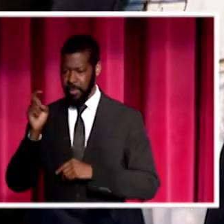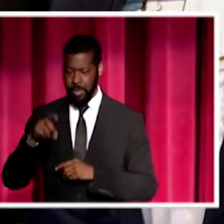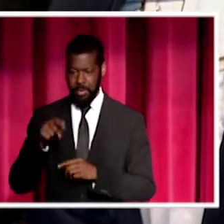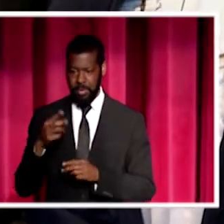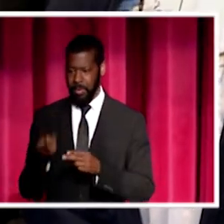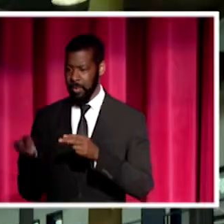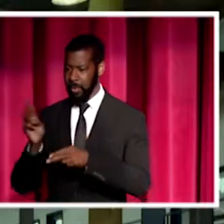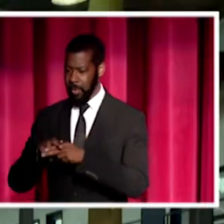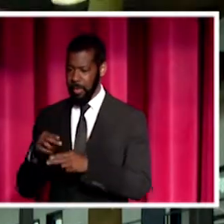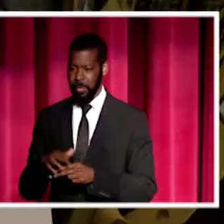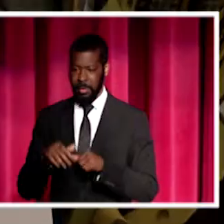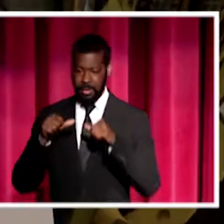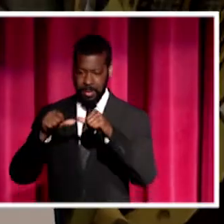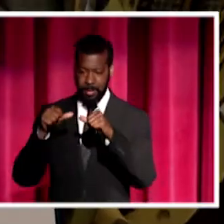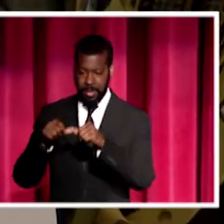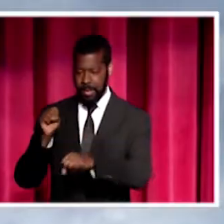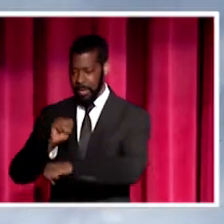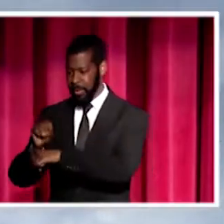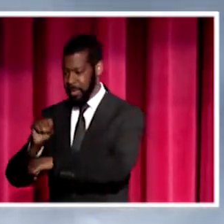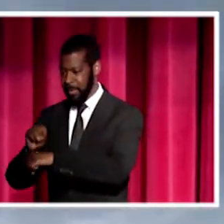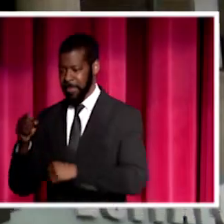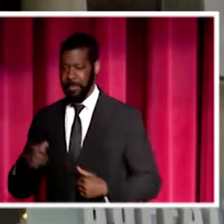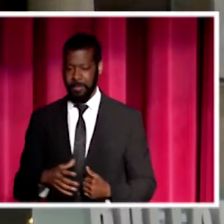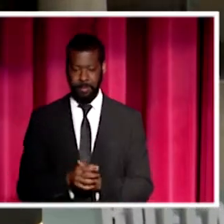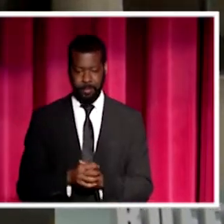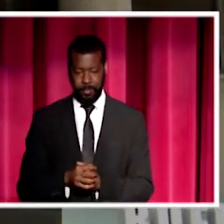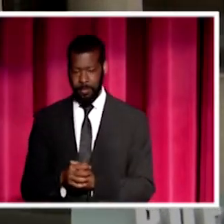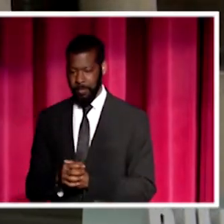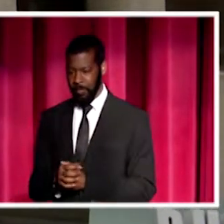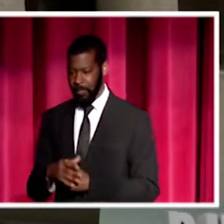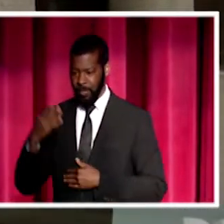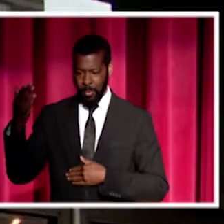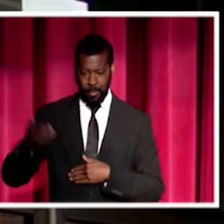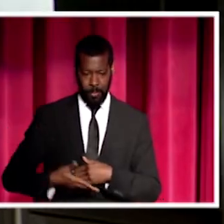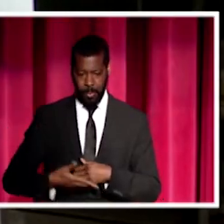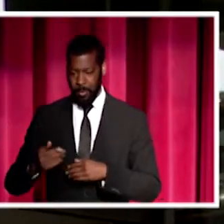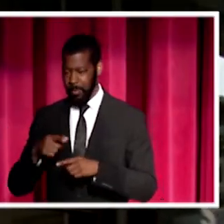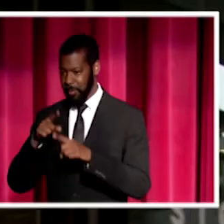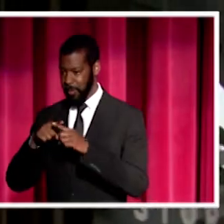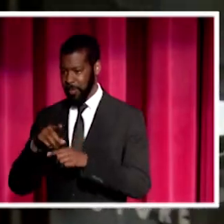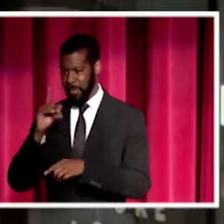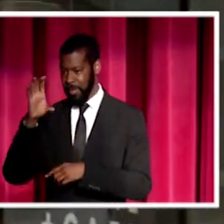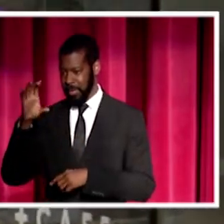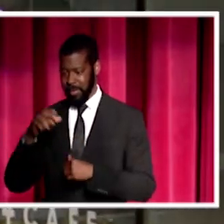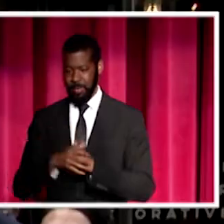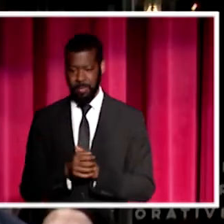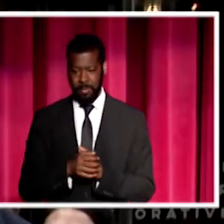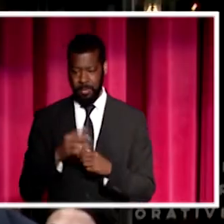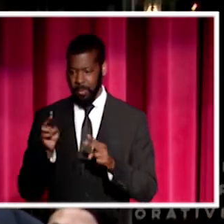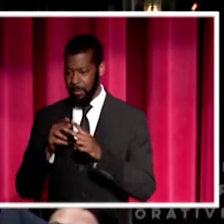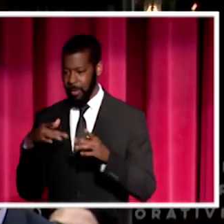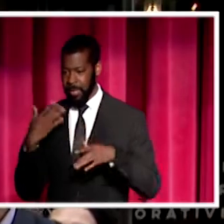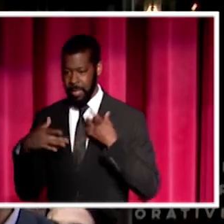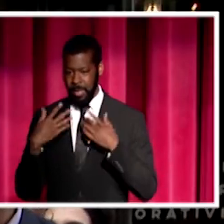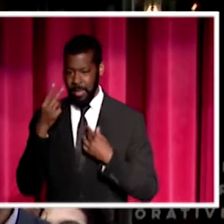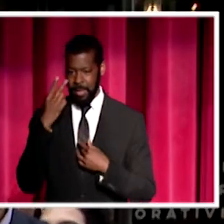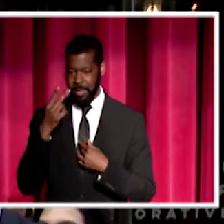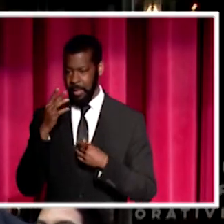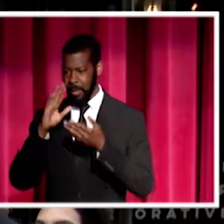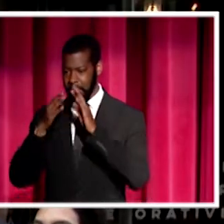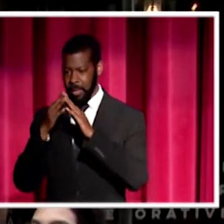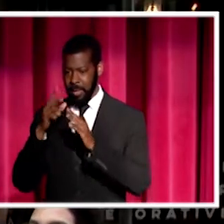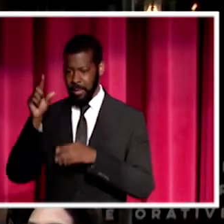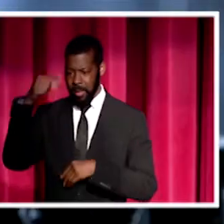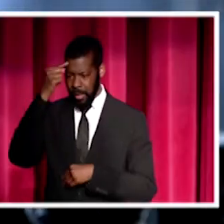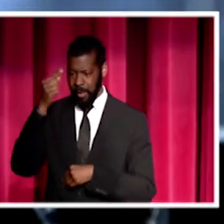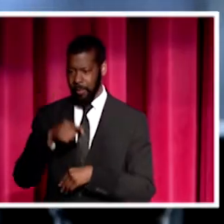gain and maintain employment. Welcome to Shop Made in DC. It's really exciting to see our city government